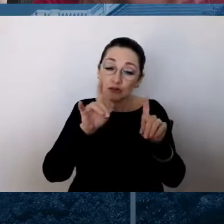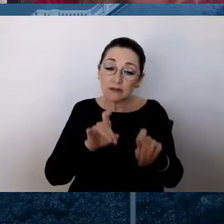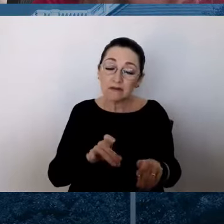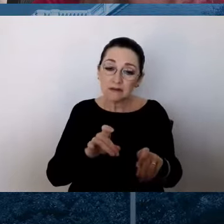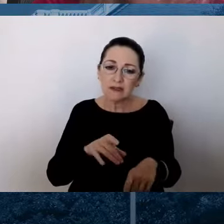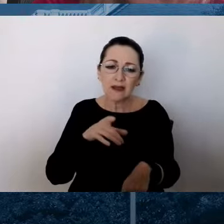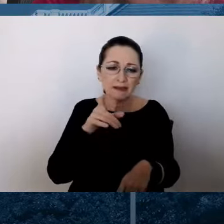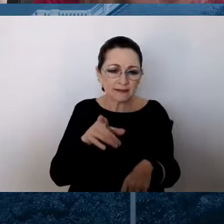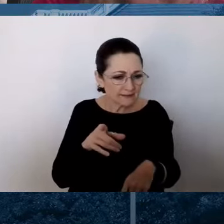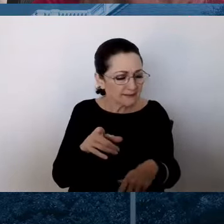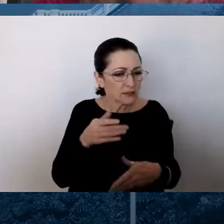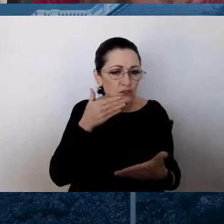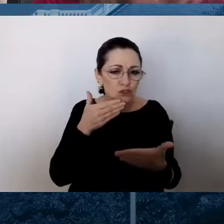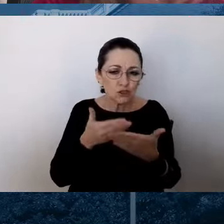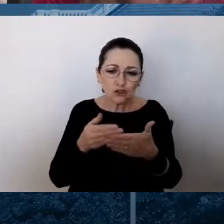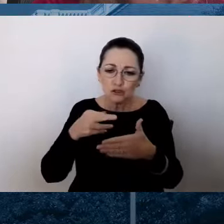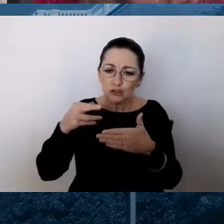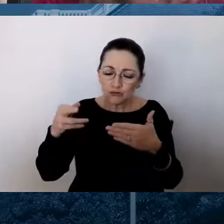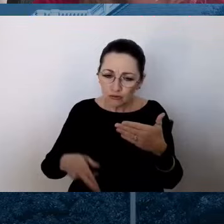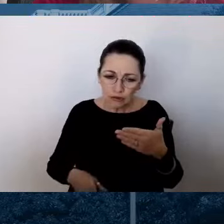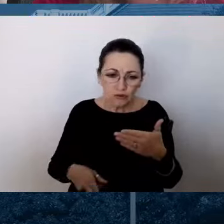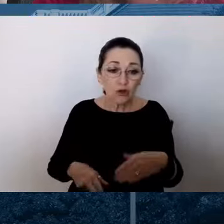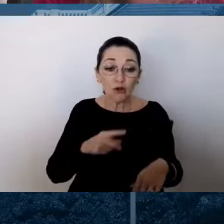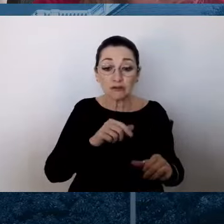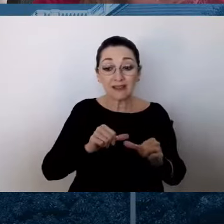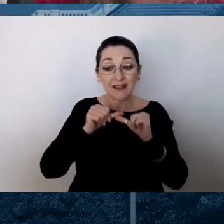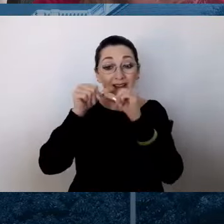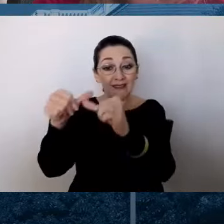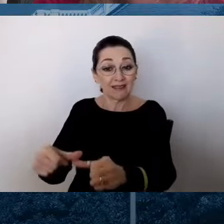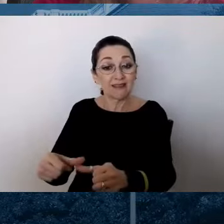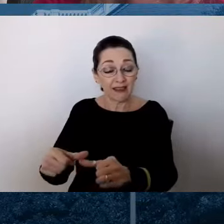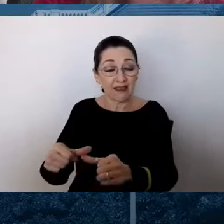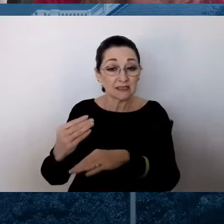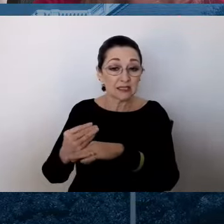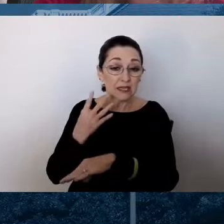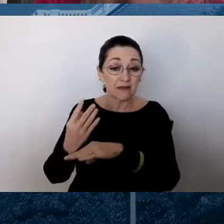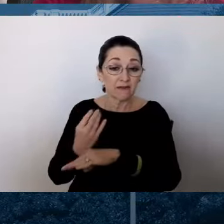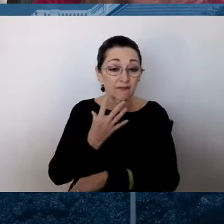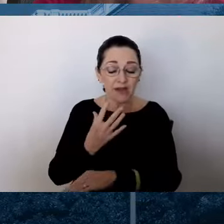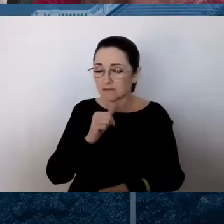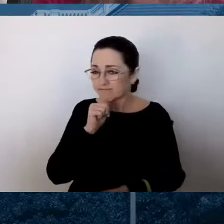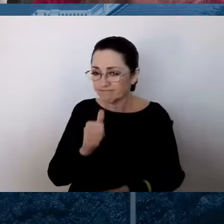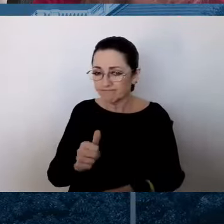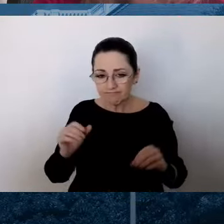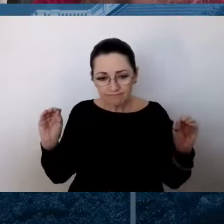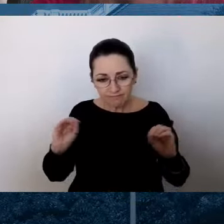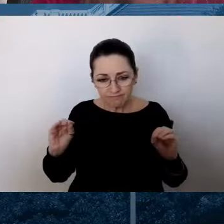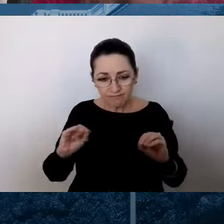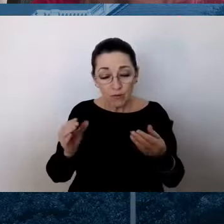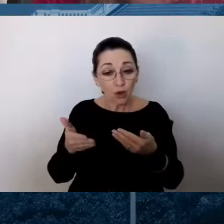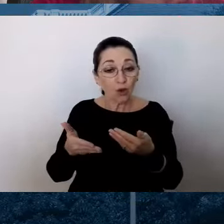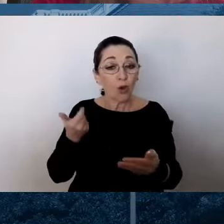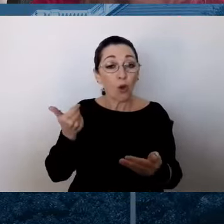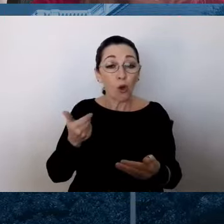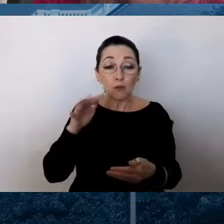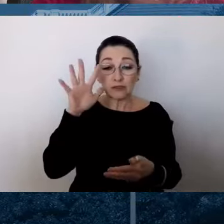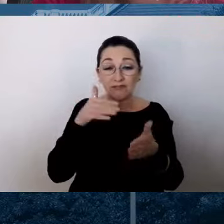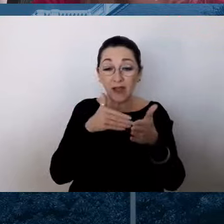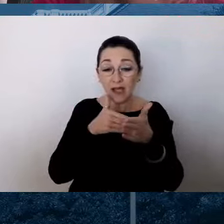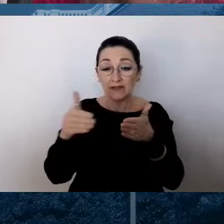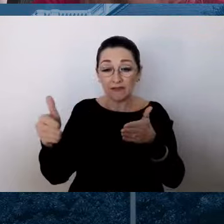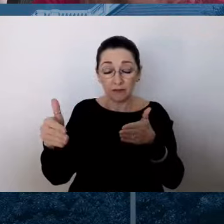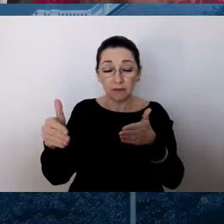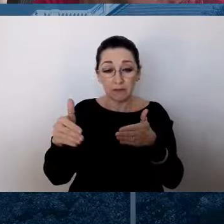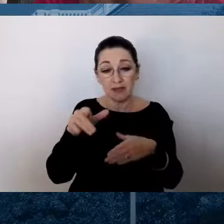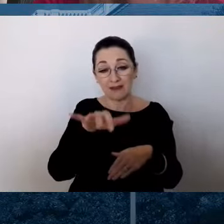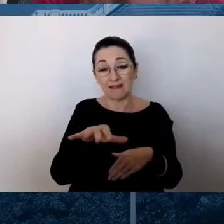virus. There's no lasting side effects. Since the vaccine was authorized, almost 5 million children in this